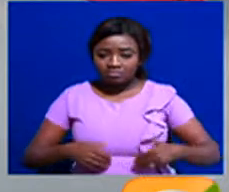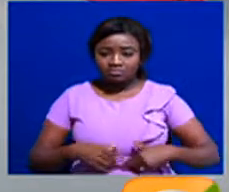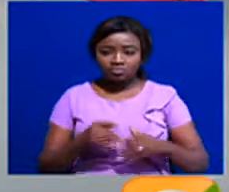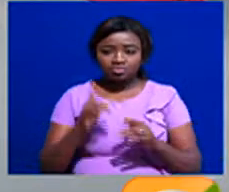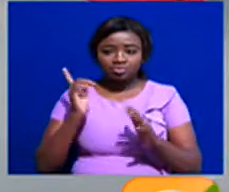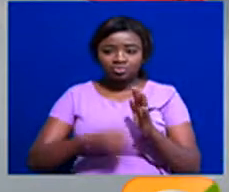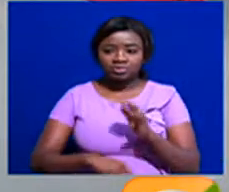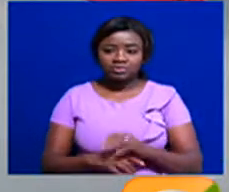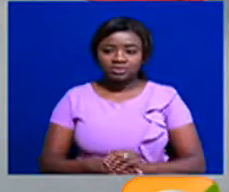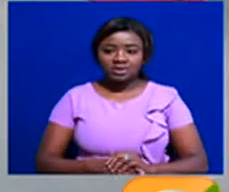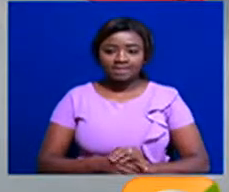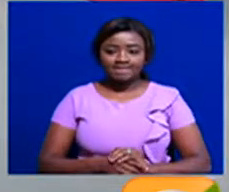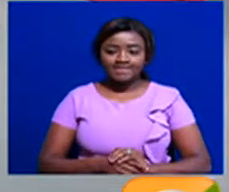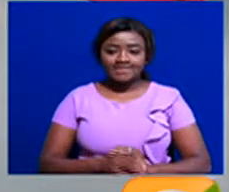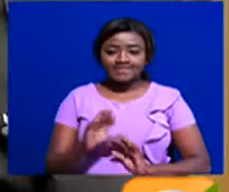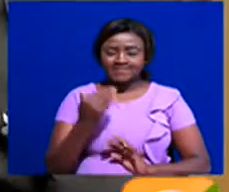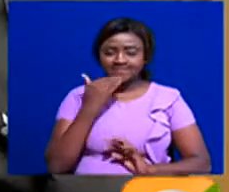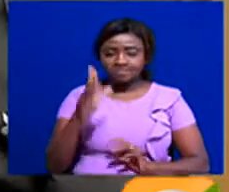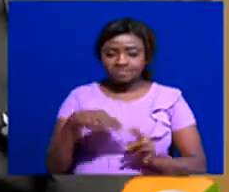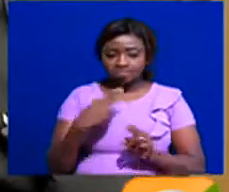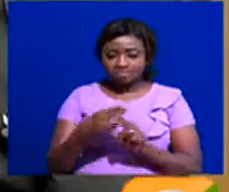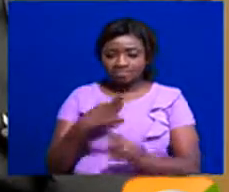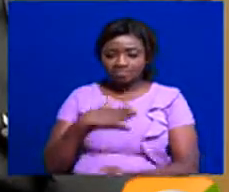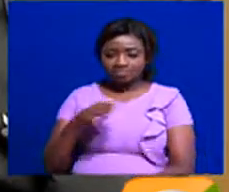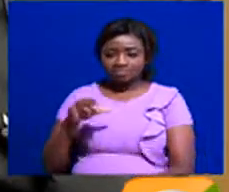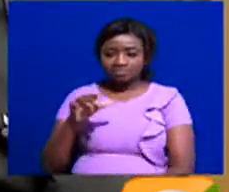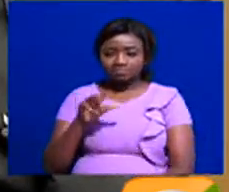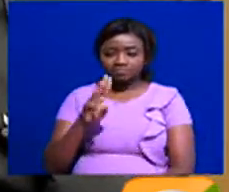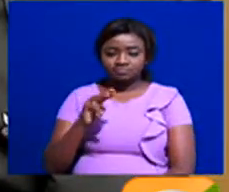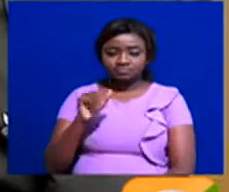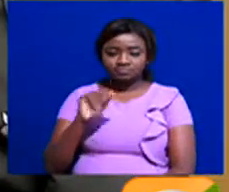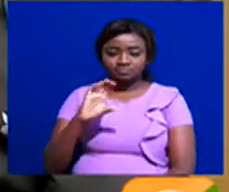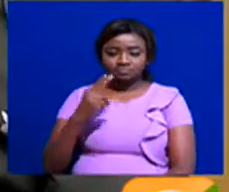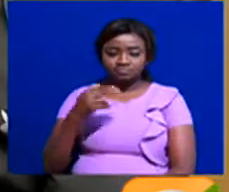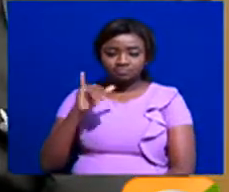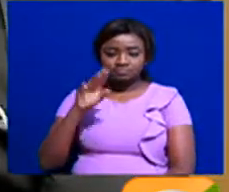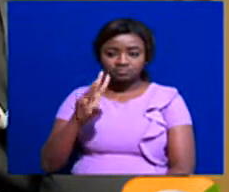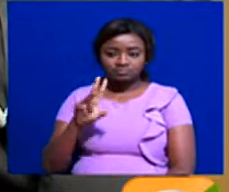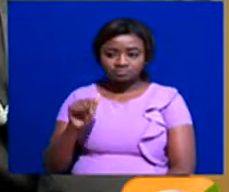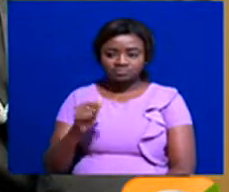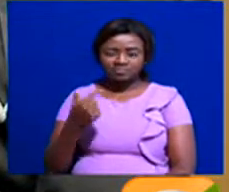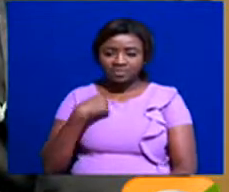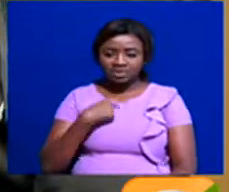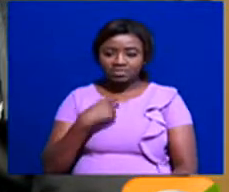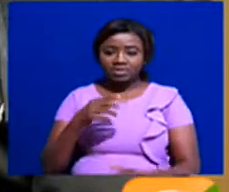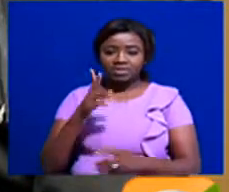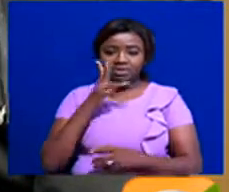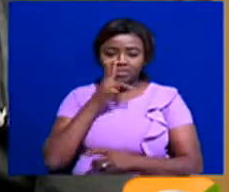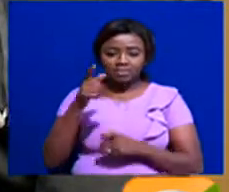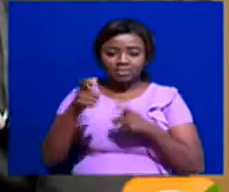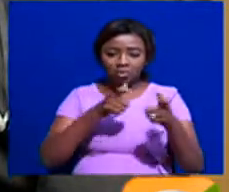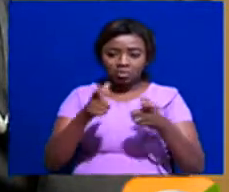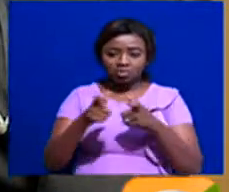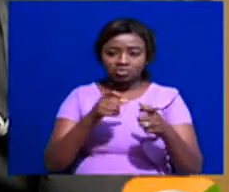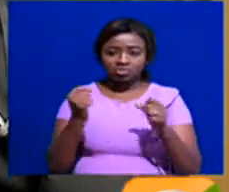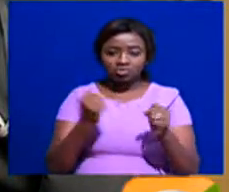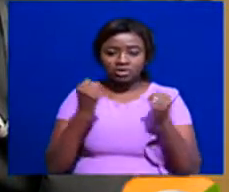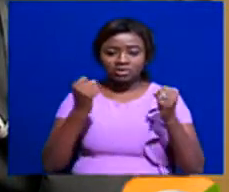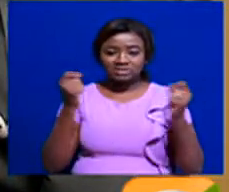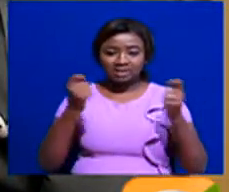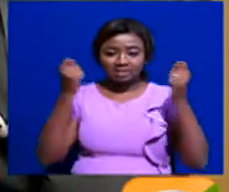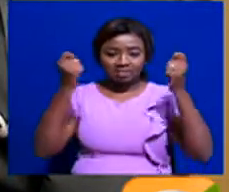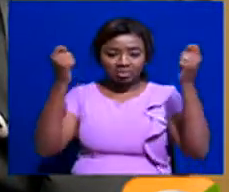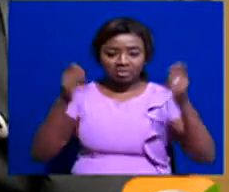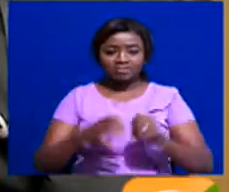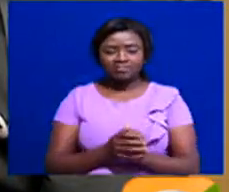yourselves? Yes, thank you very much. My name is Elvina Majiwa. I'm a tobacco control champion associated with the Kenya Tobacco